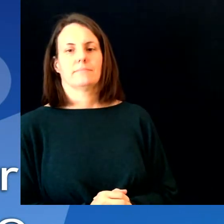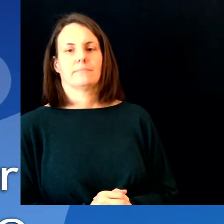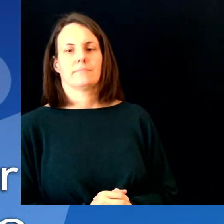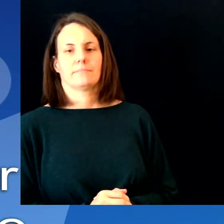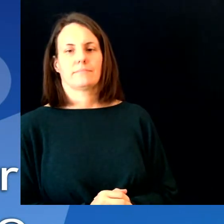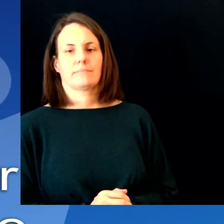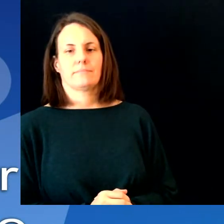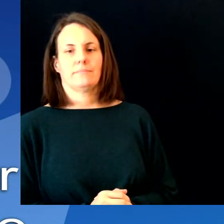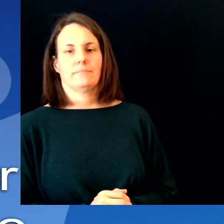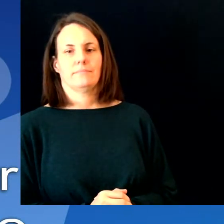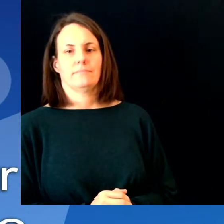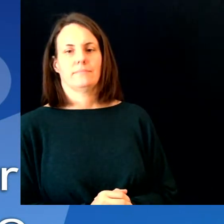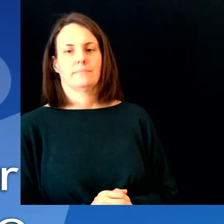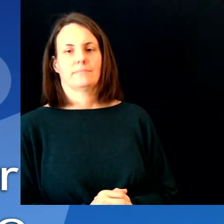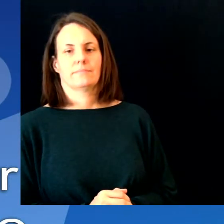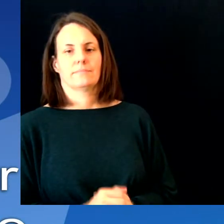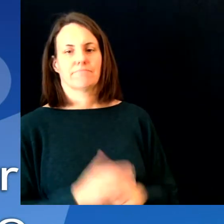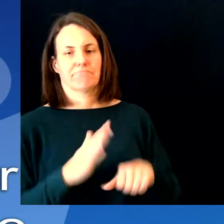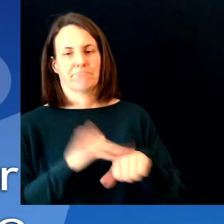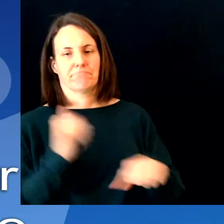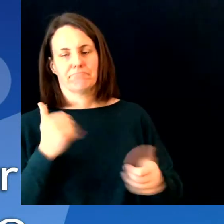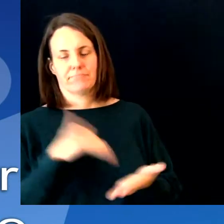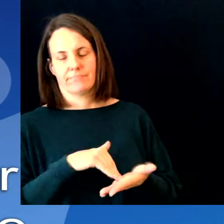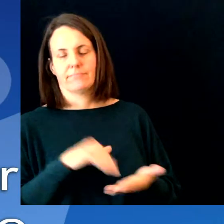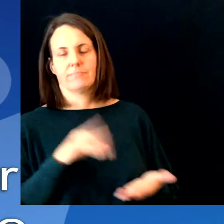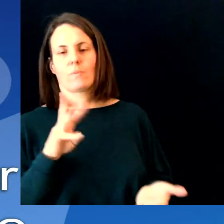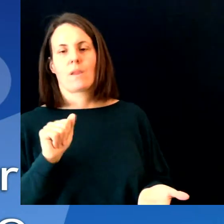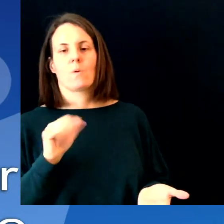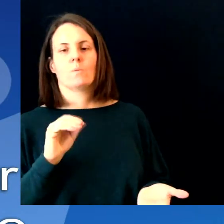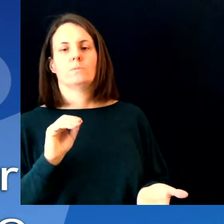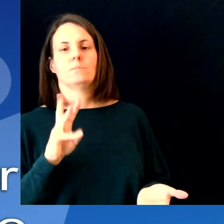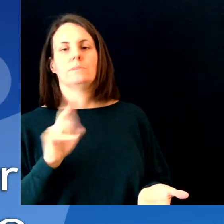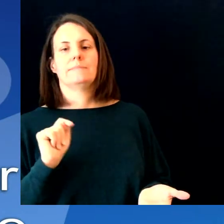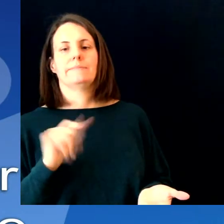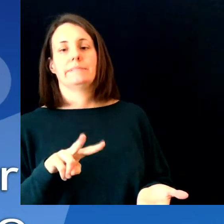Rashad Williams from WAOW.